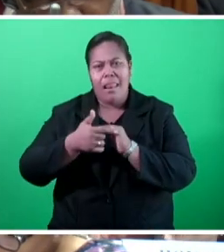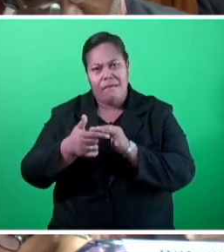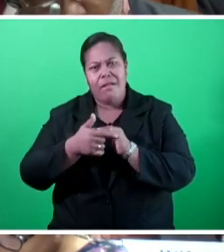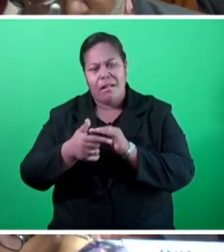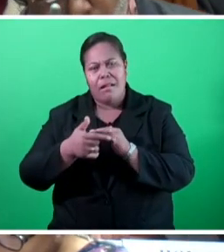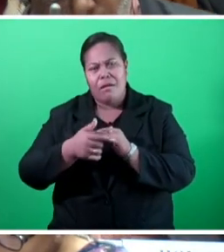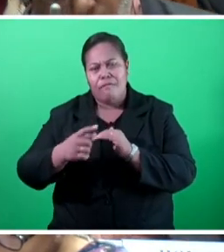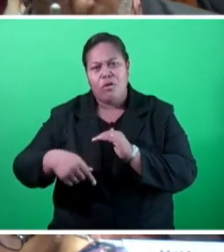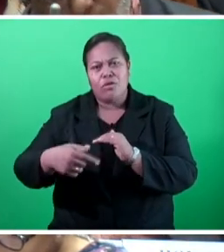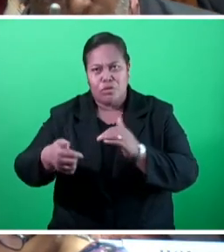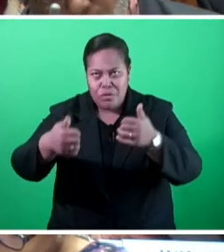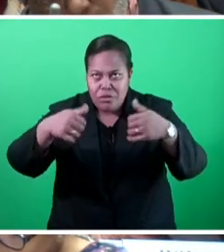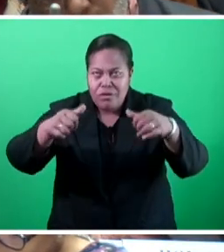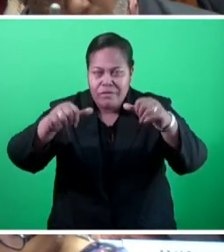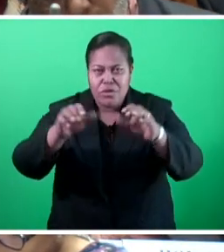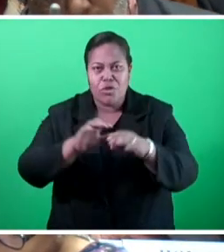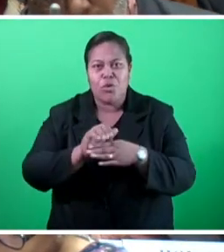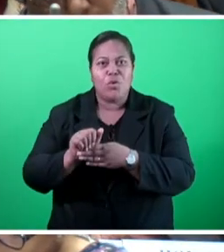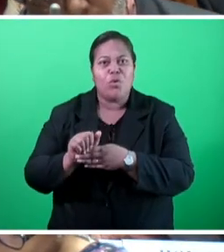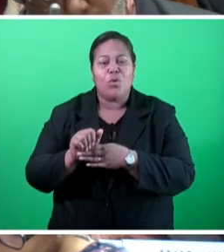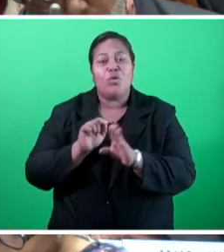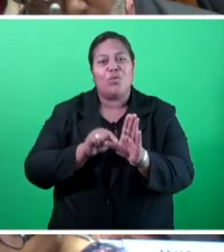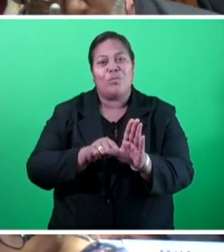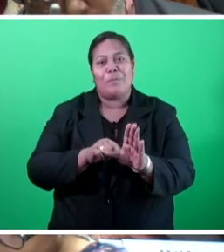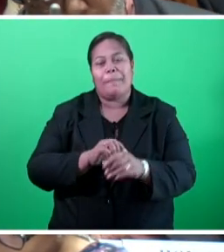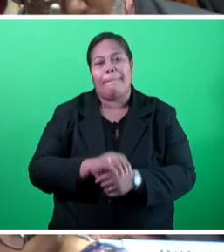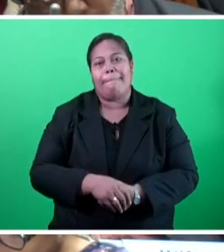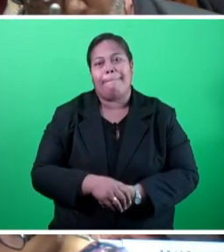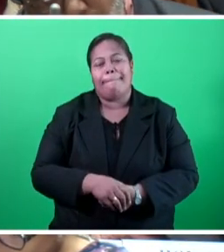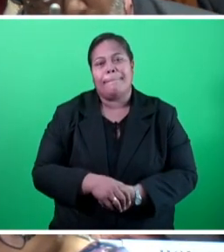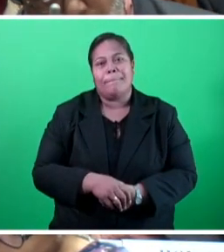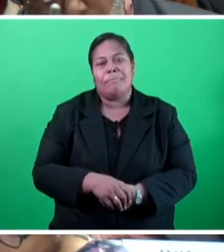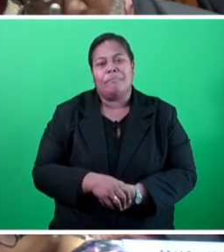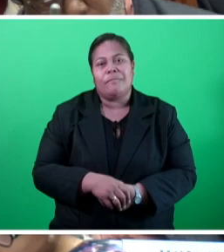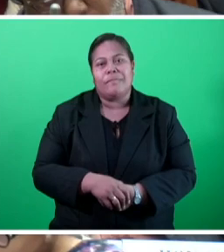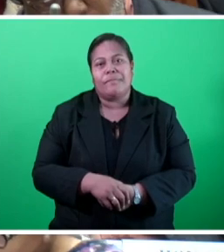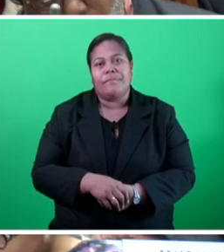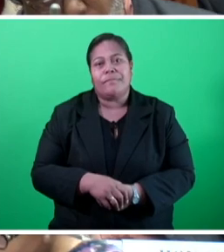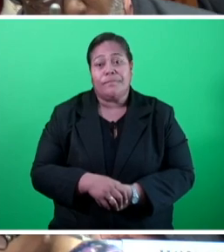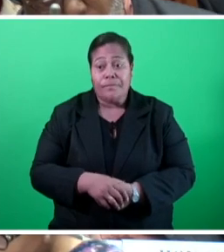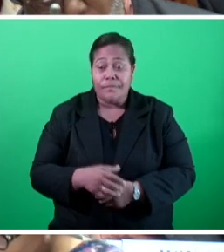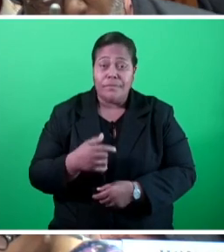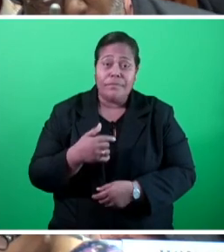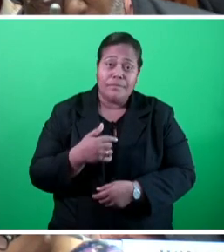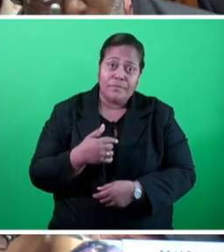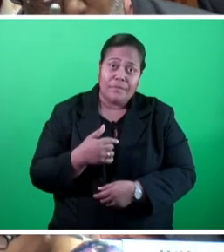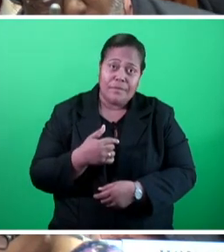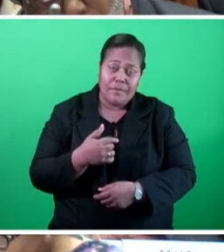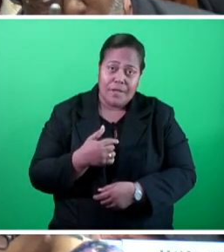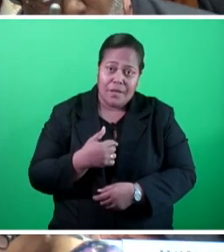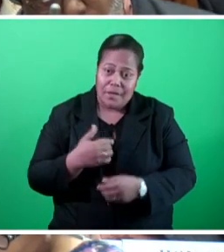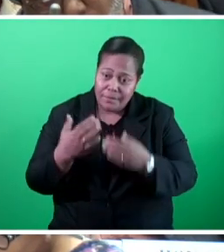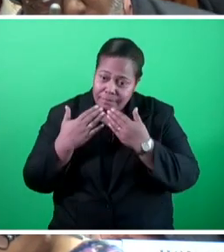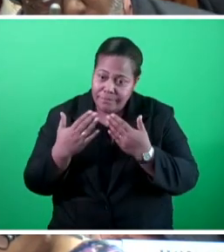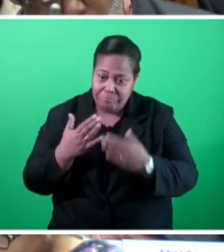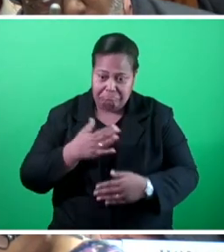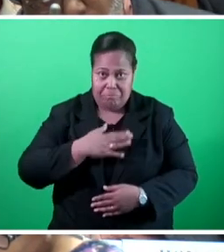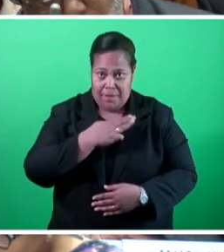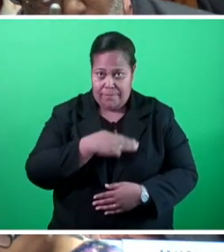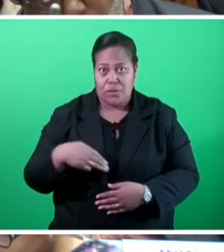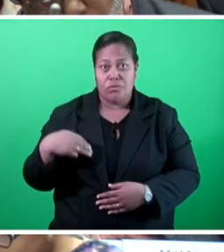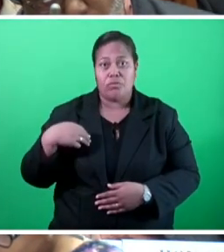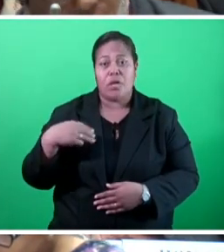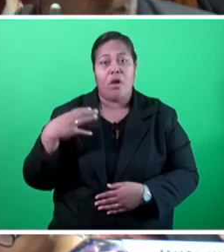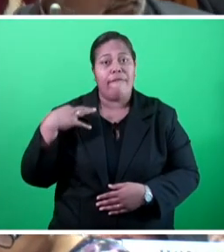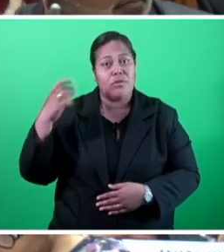achievements as youth leaders. Mr. Speaker, sir, I must commend my ministry officials for putting